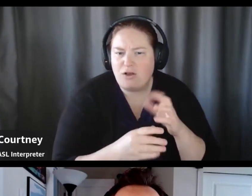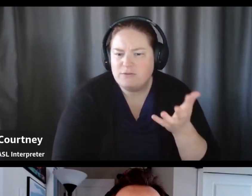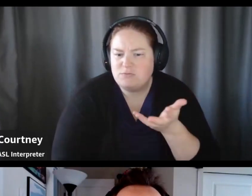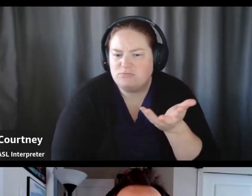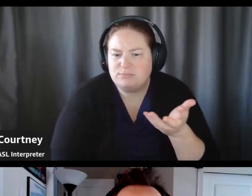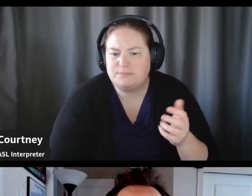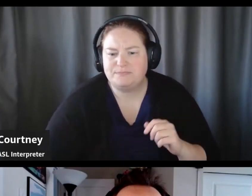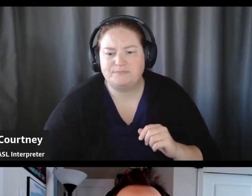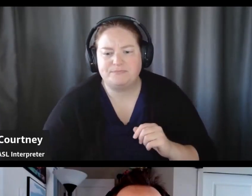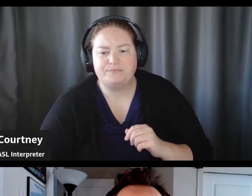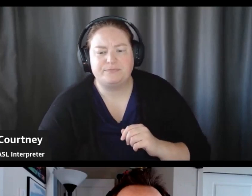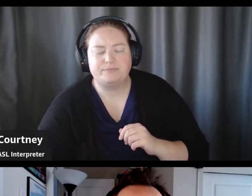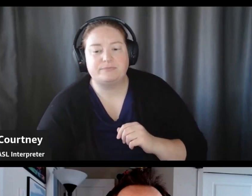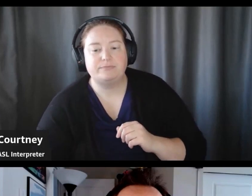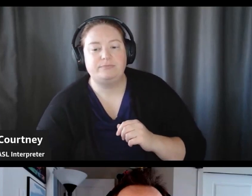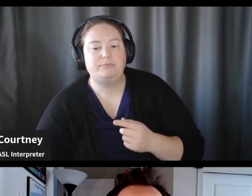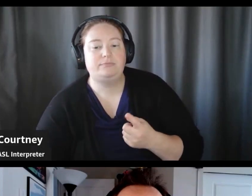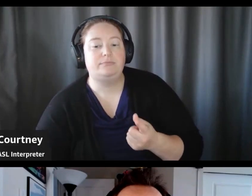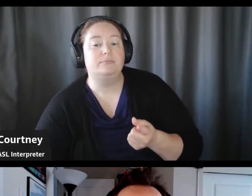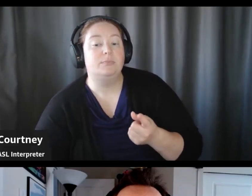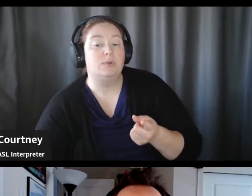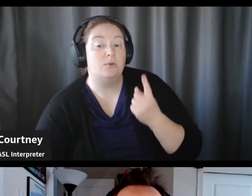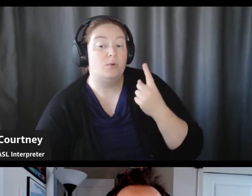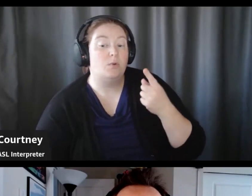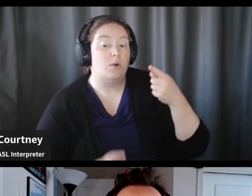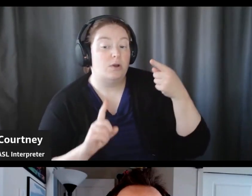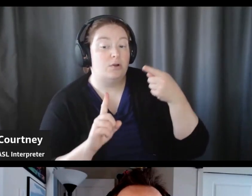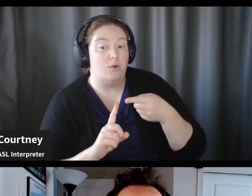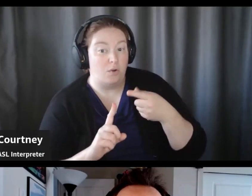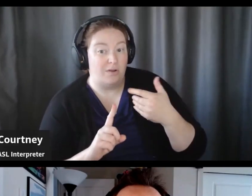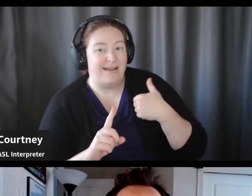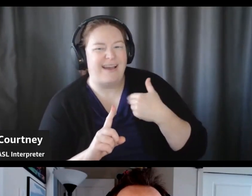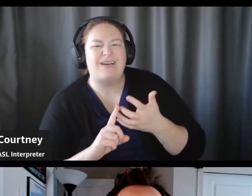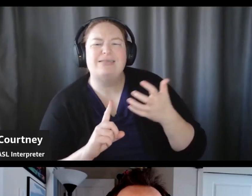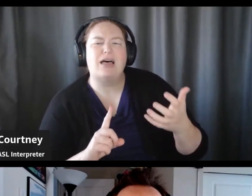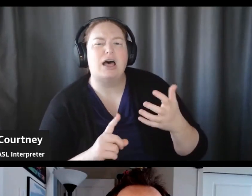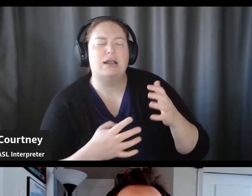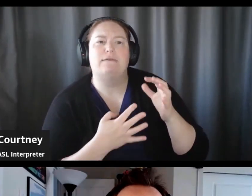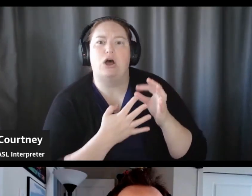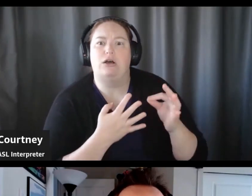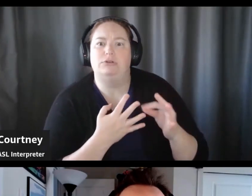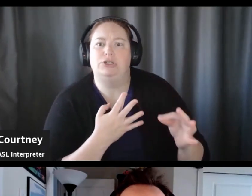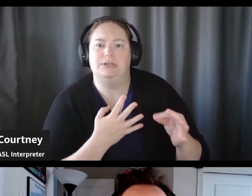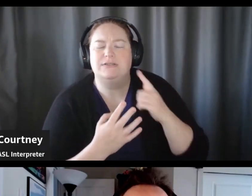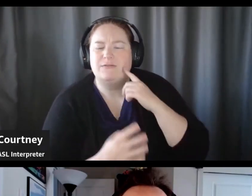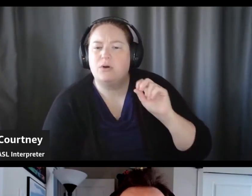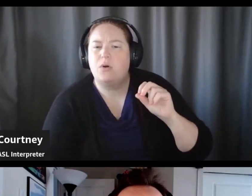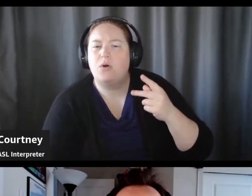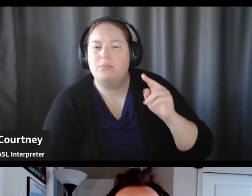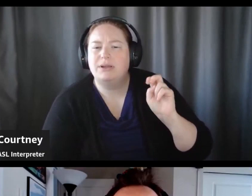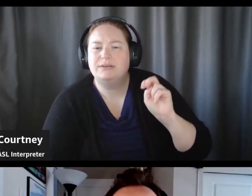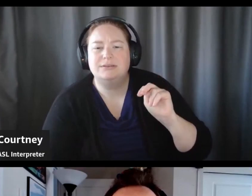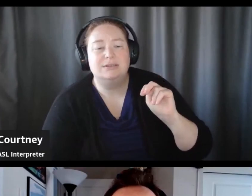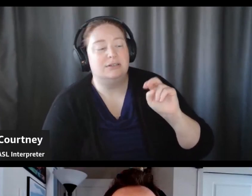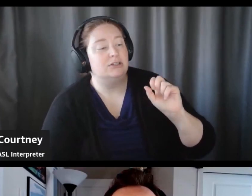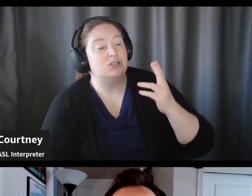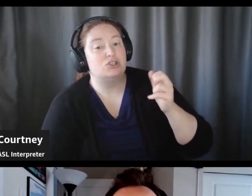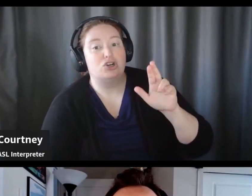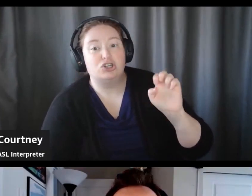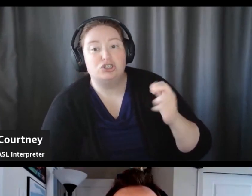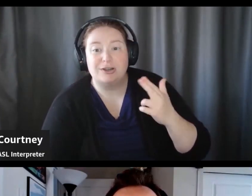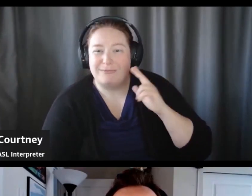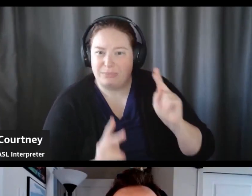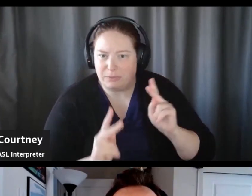so one of the goals was, like I said, there are a lot of knobs in OpenSearch, and people need to be aware of all these knobs when they are setting